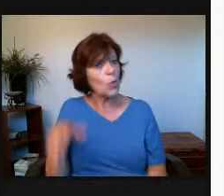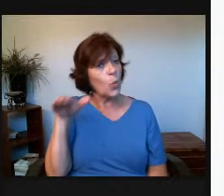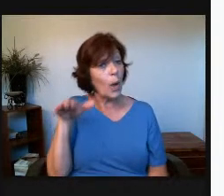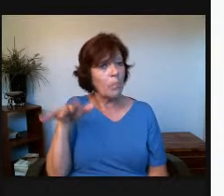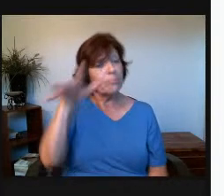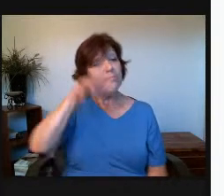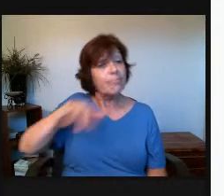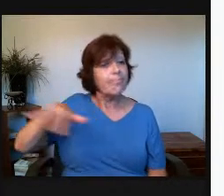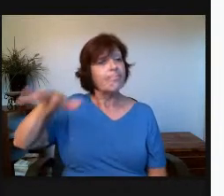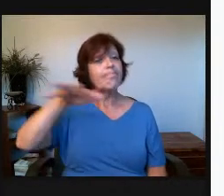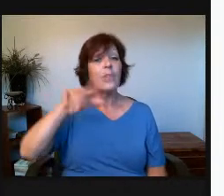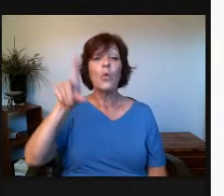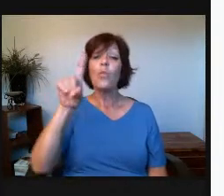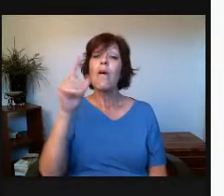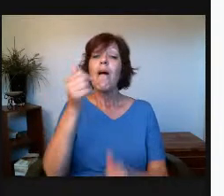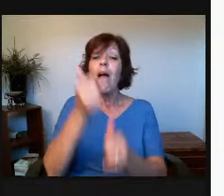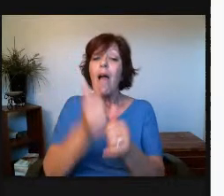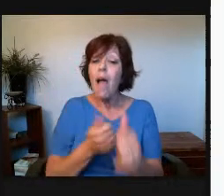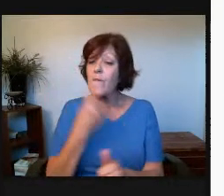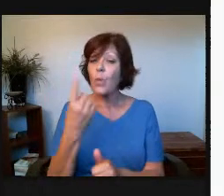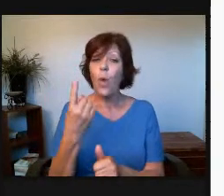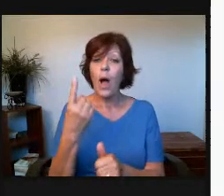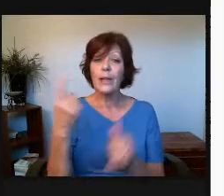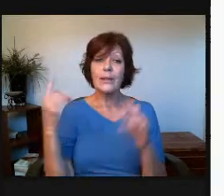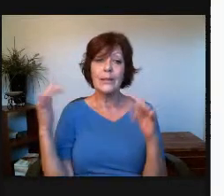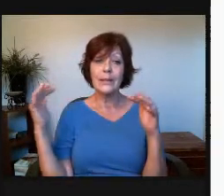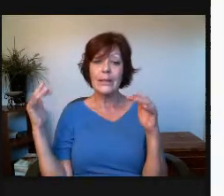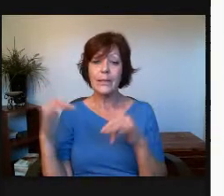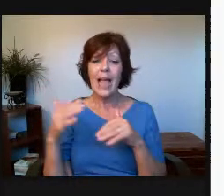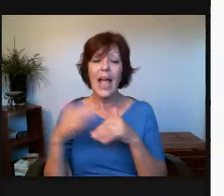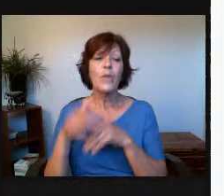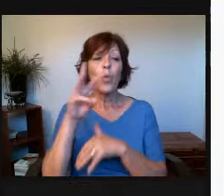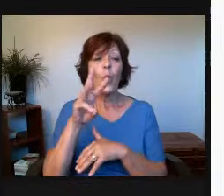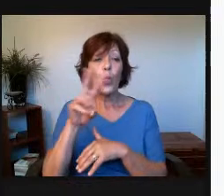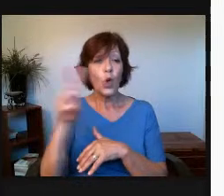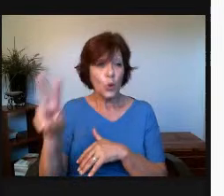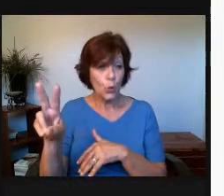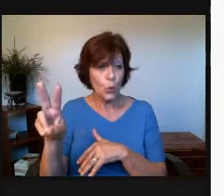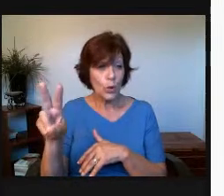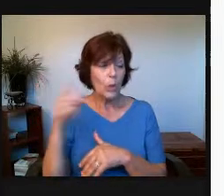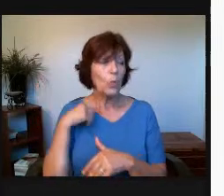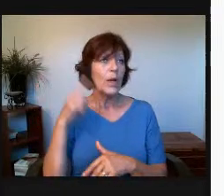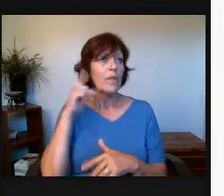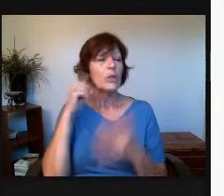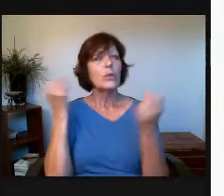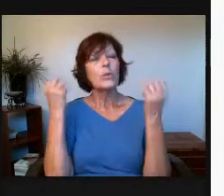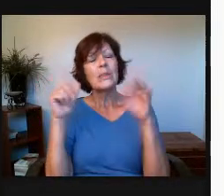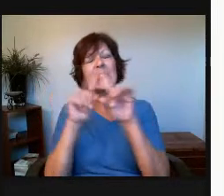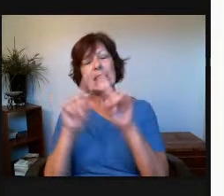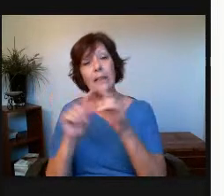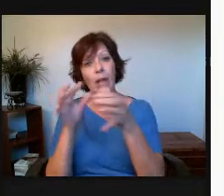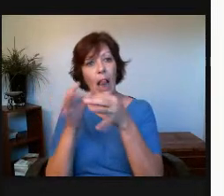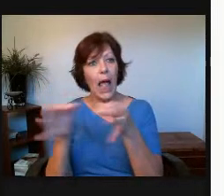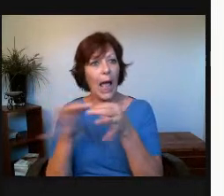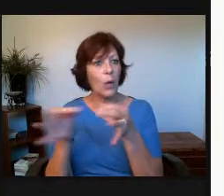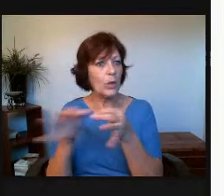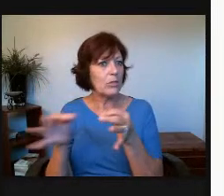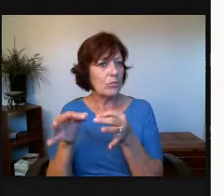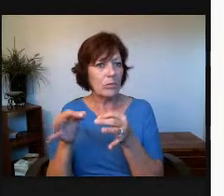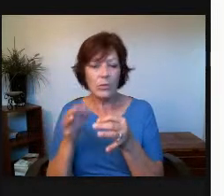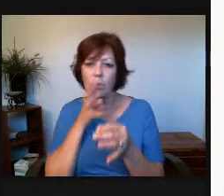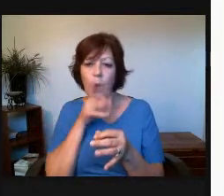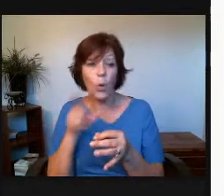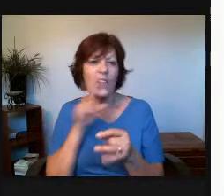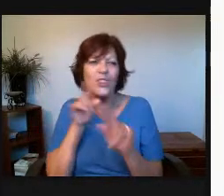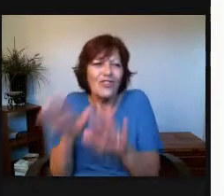neighborhood where everybody immigrated after World War II, and we heard all kinds of different languages spoken, and it was really